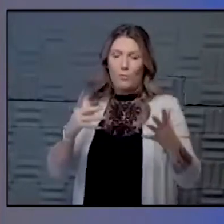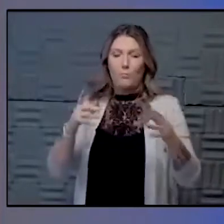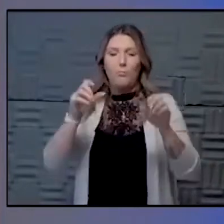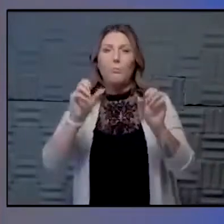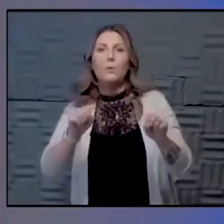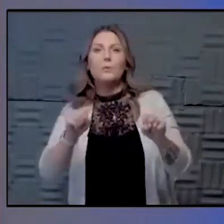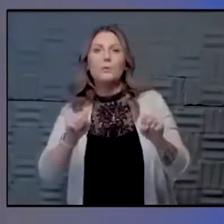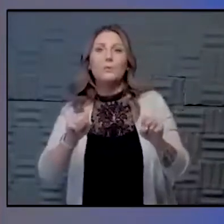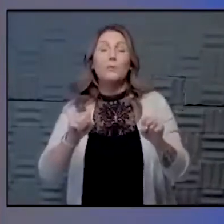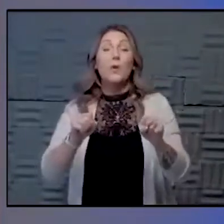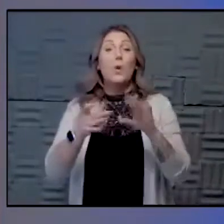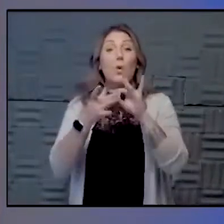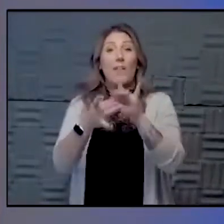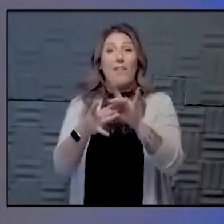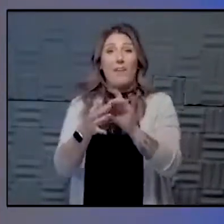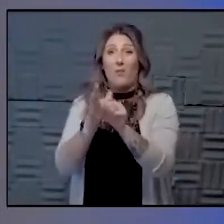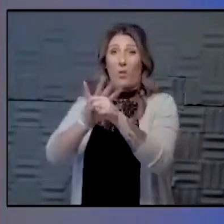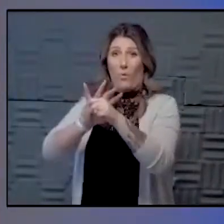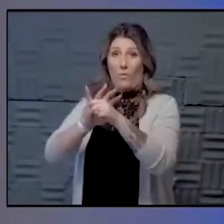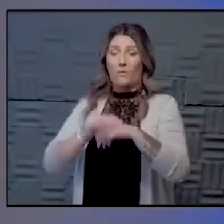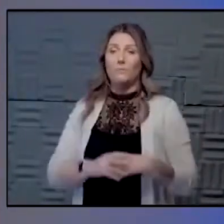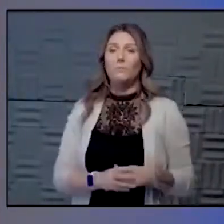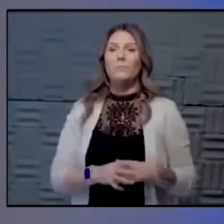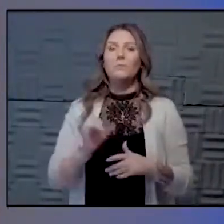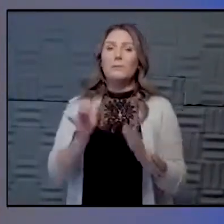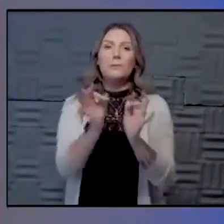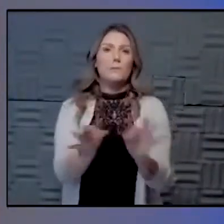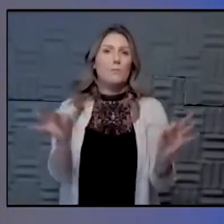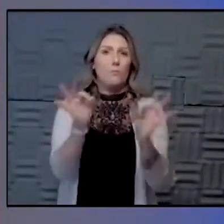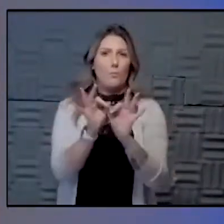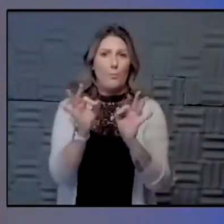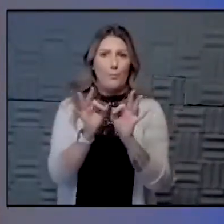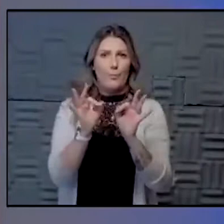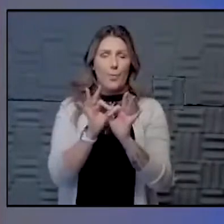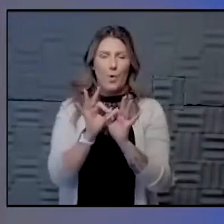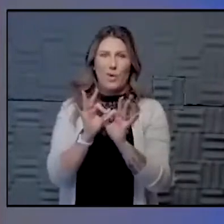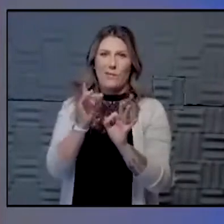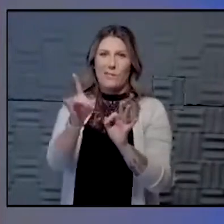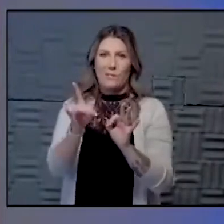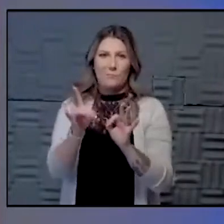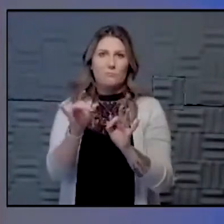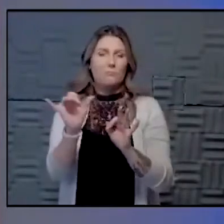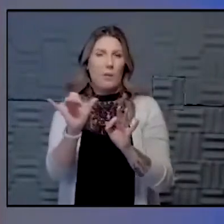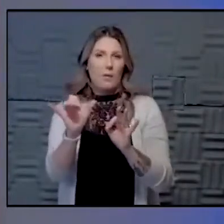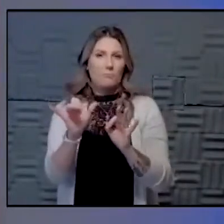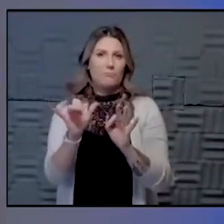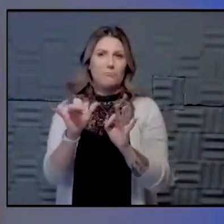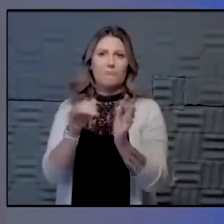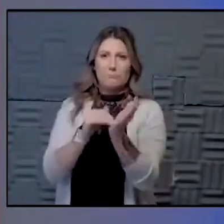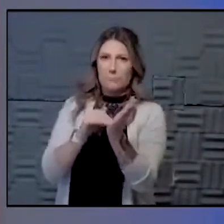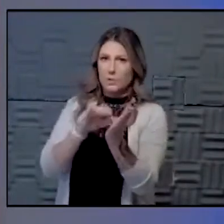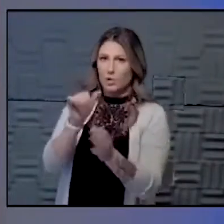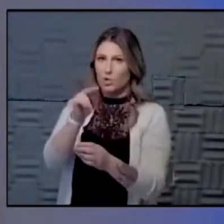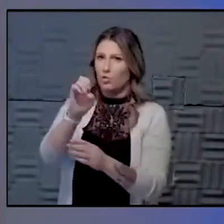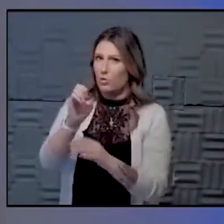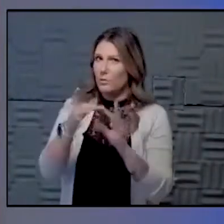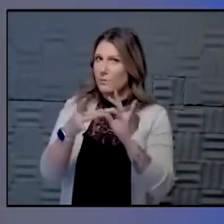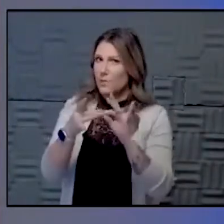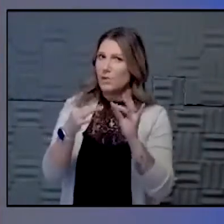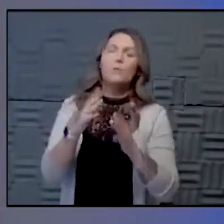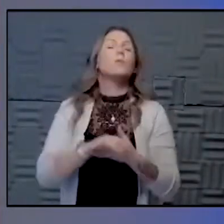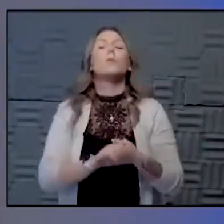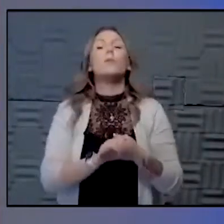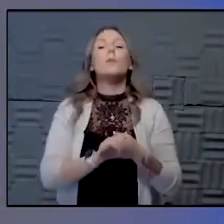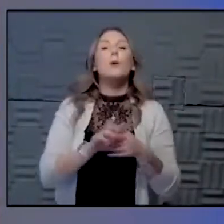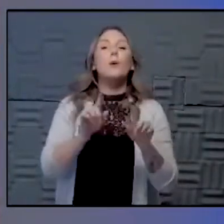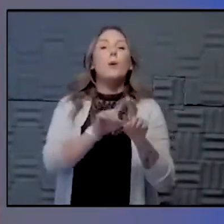potentially due in part to COVID. A lot of these, and this is important, it has to do with what Dr. Jones was saying, a lot of these patients who have stroke along with